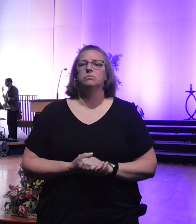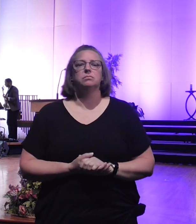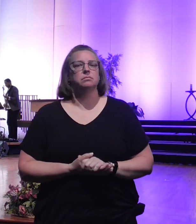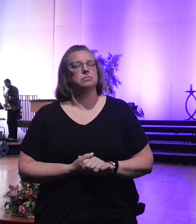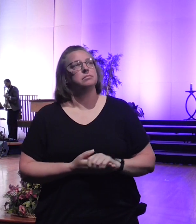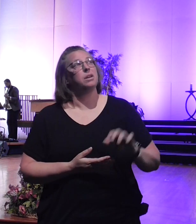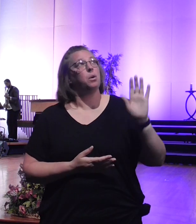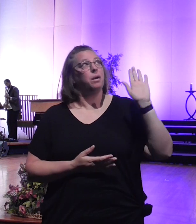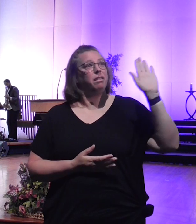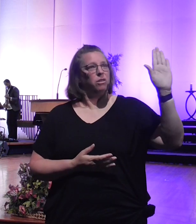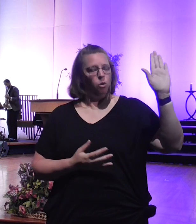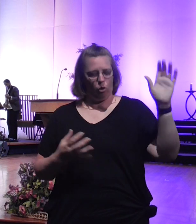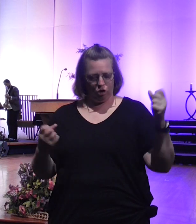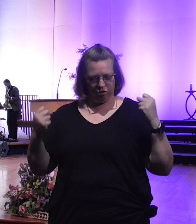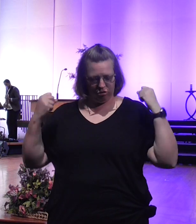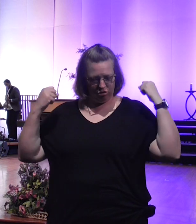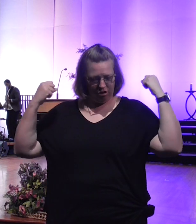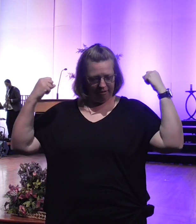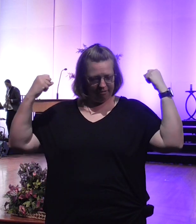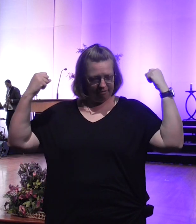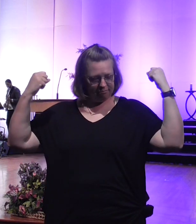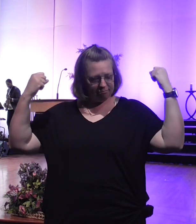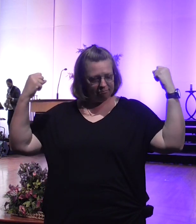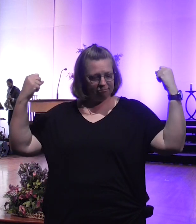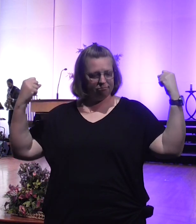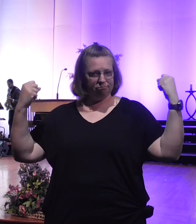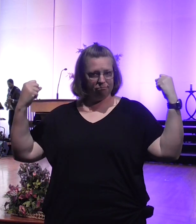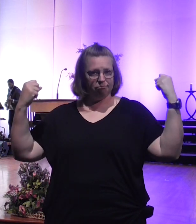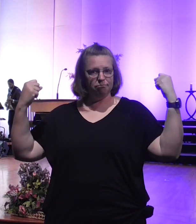With your strength,